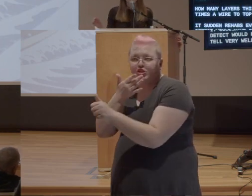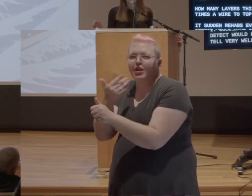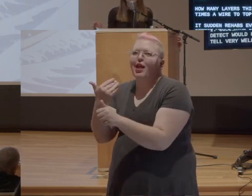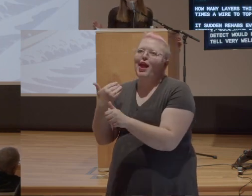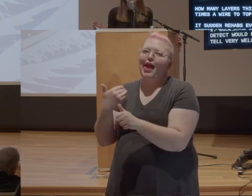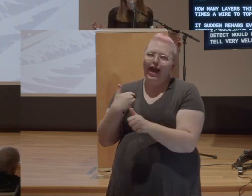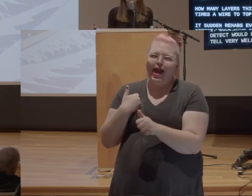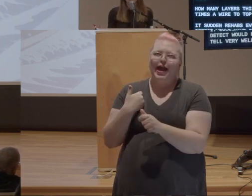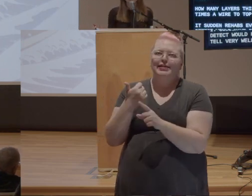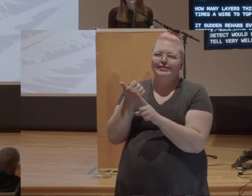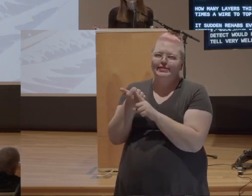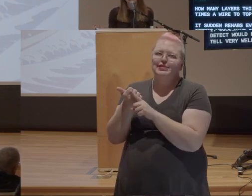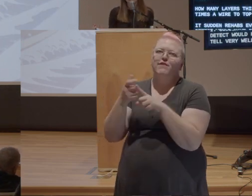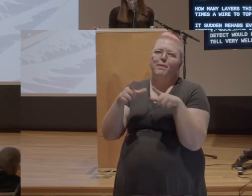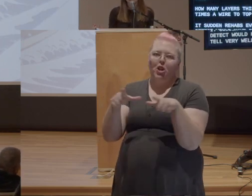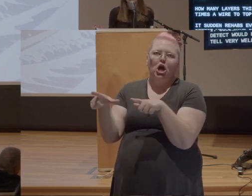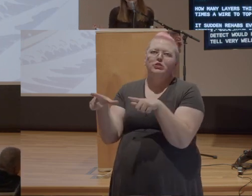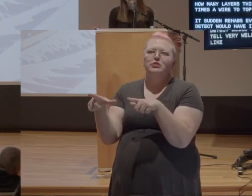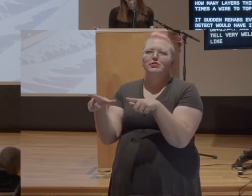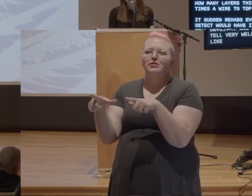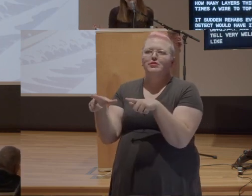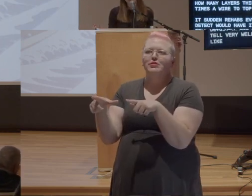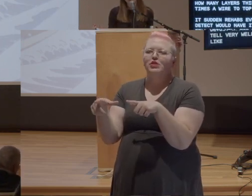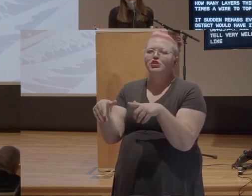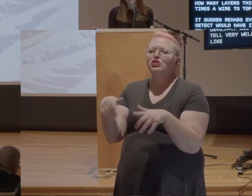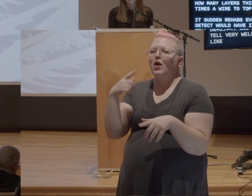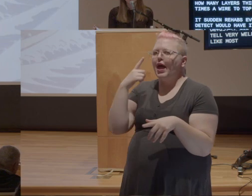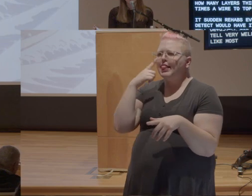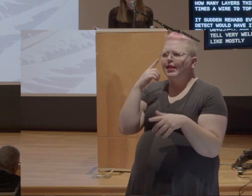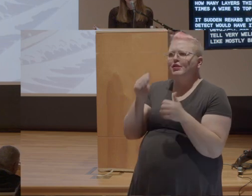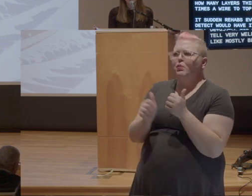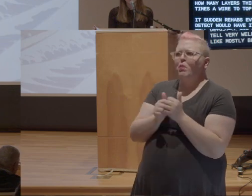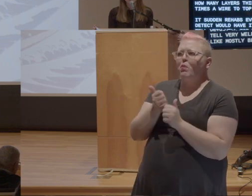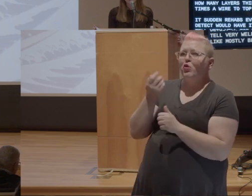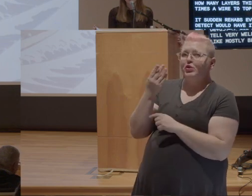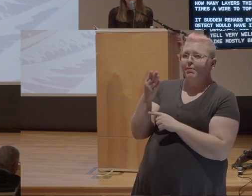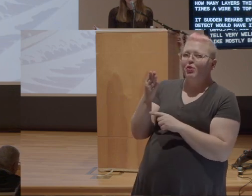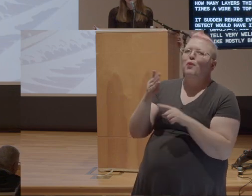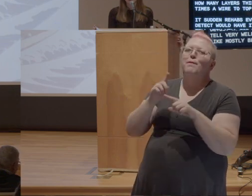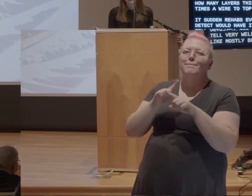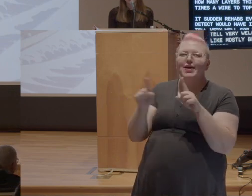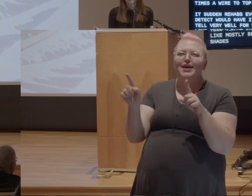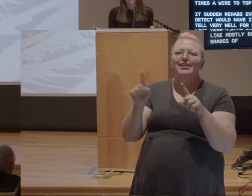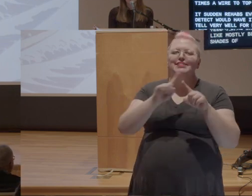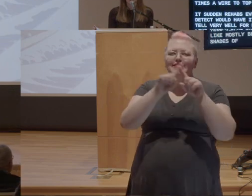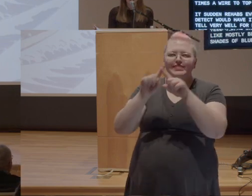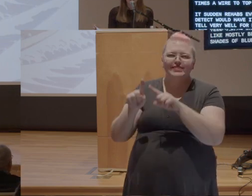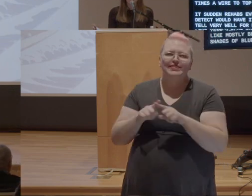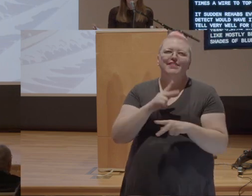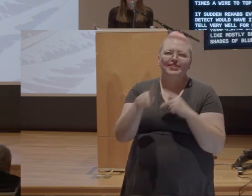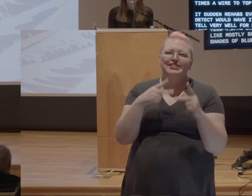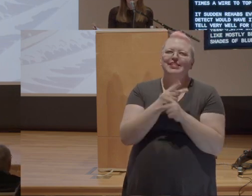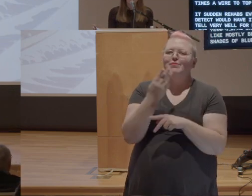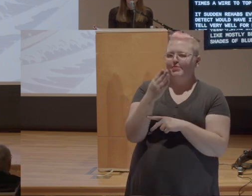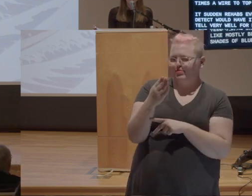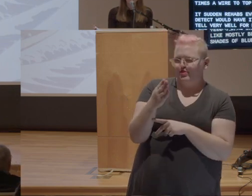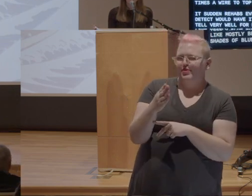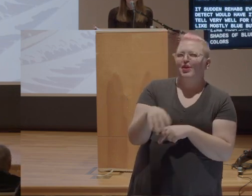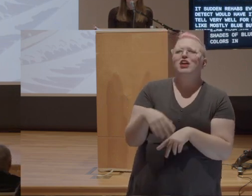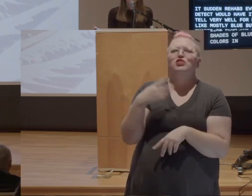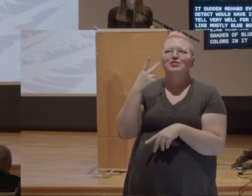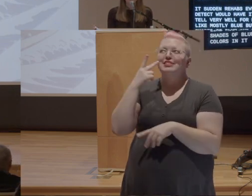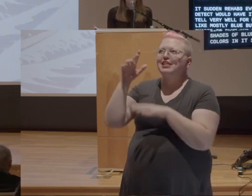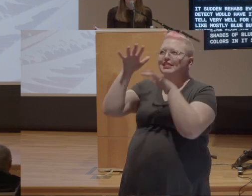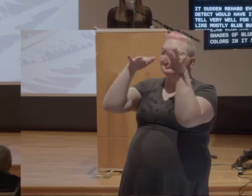slide. But it seems like mostly blue, but there's, of course, various shades of blue. And then the sky has different colors in it.